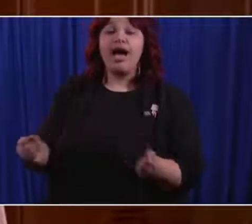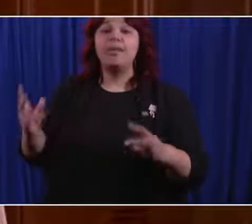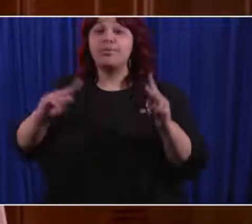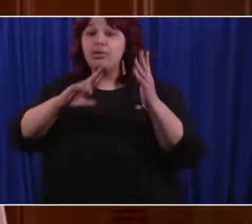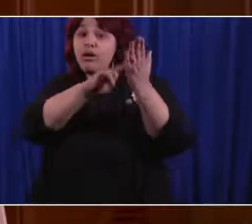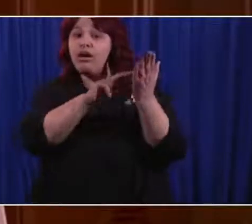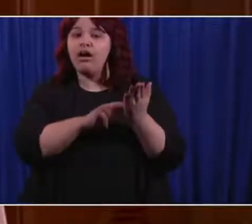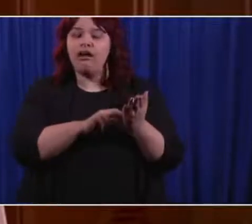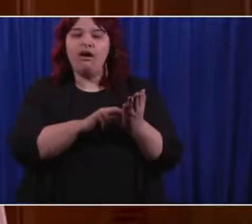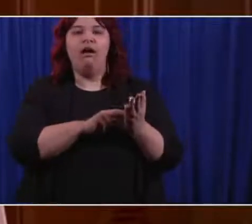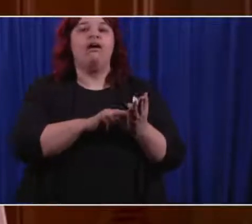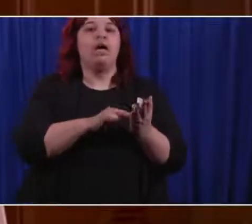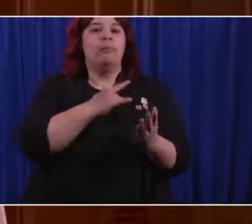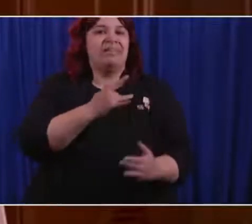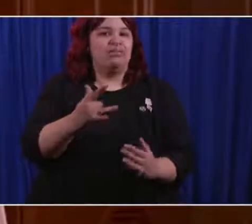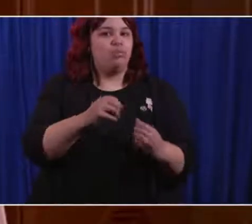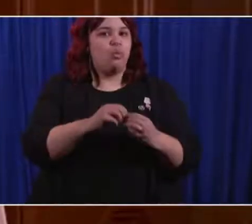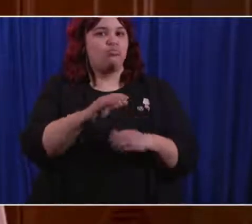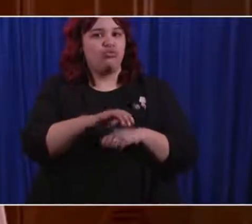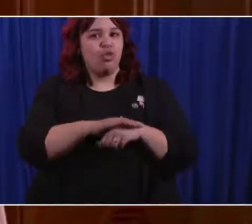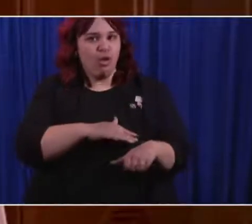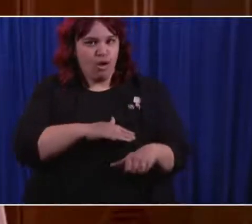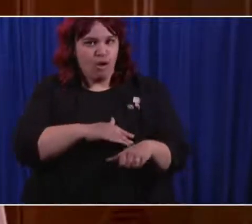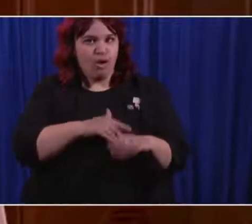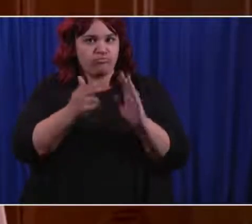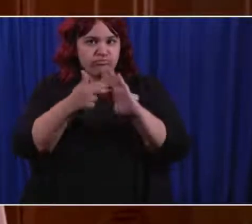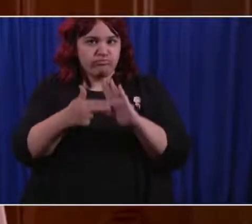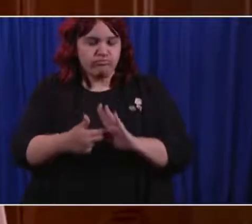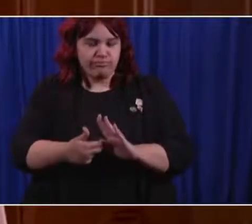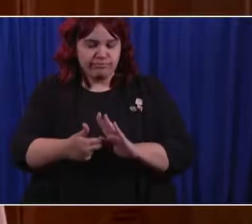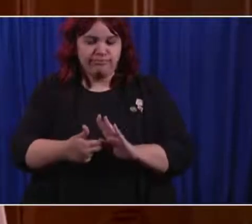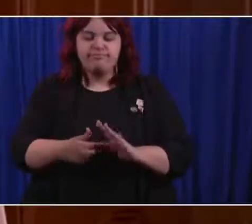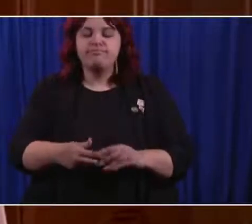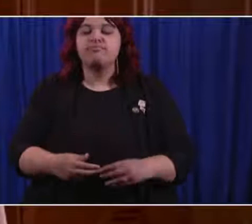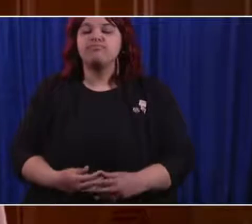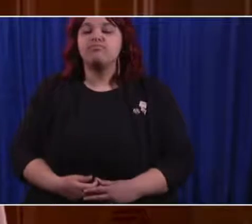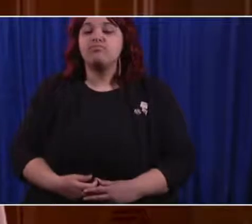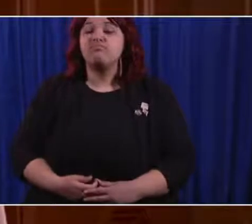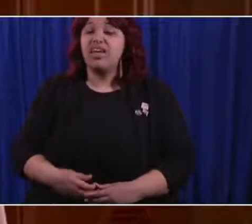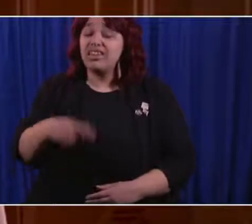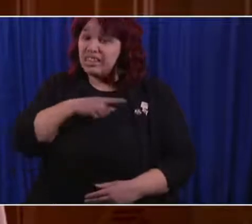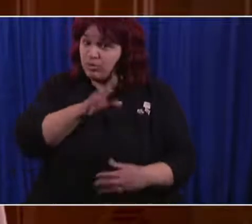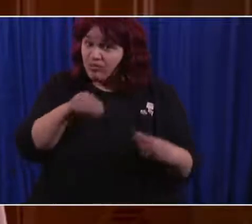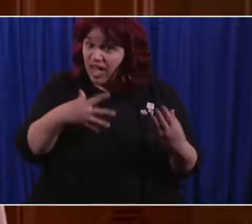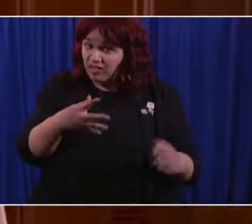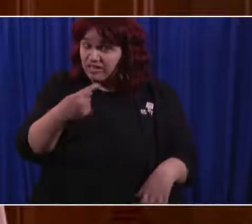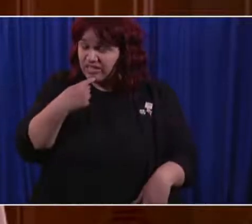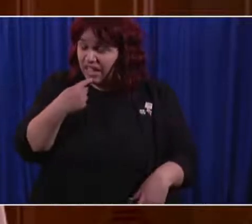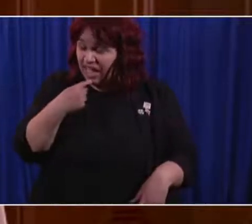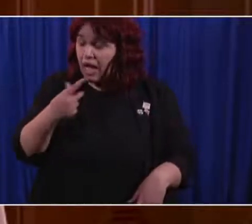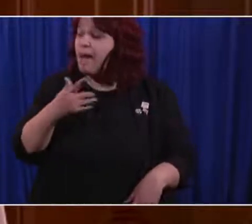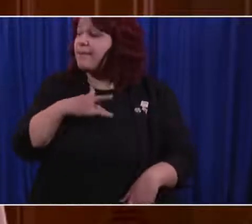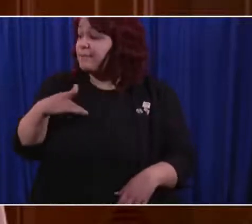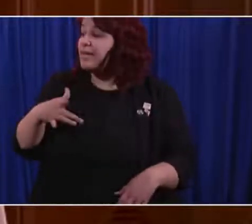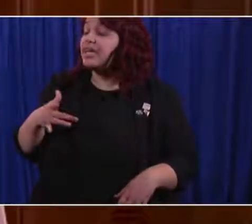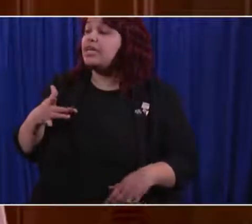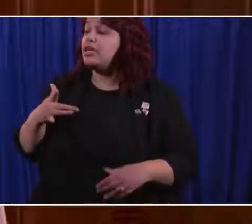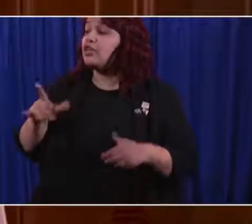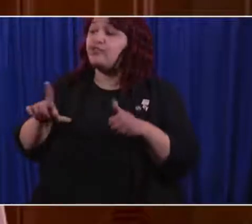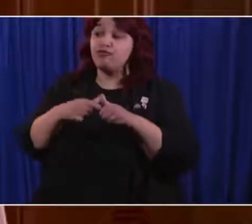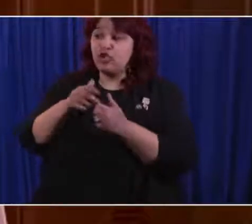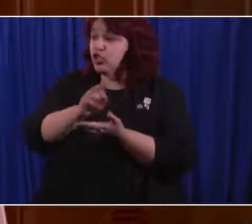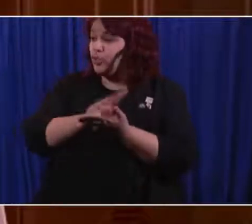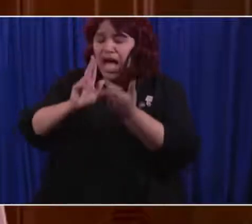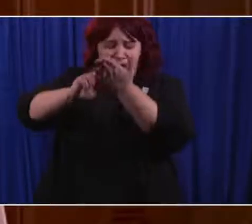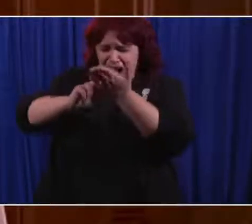put a prediction on it, but from what the providers tell me, the people who are out there doing it every day, they think about 2 weeks normally for it